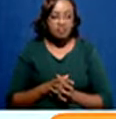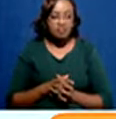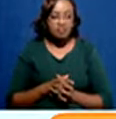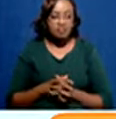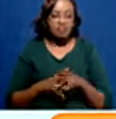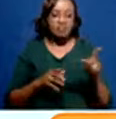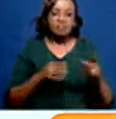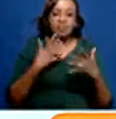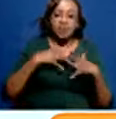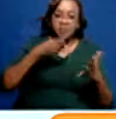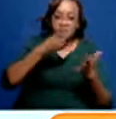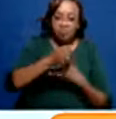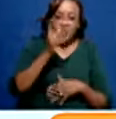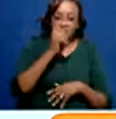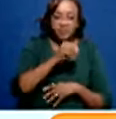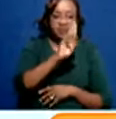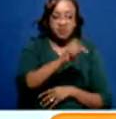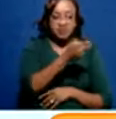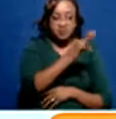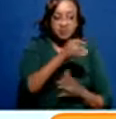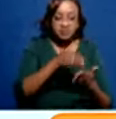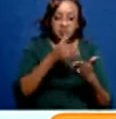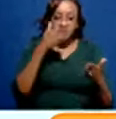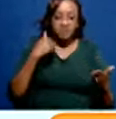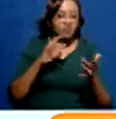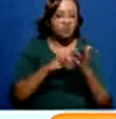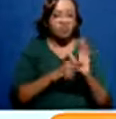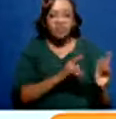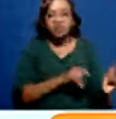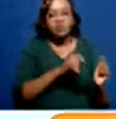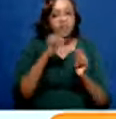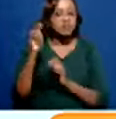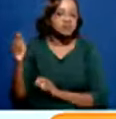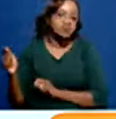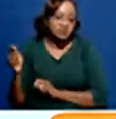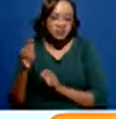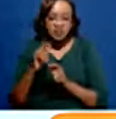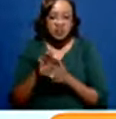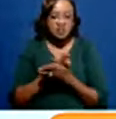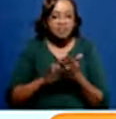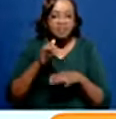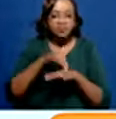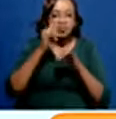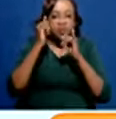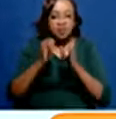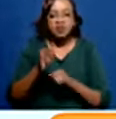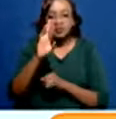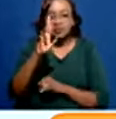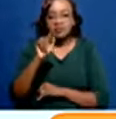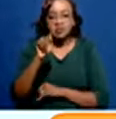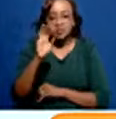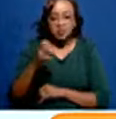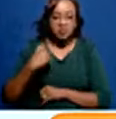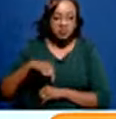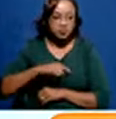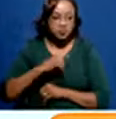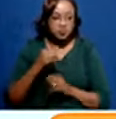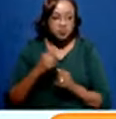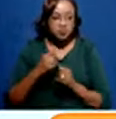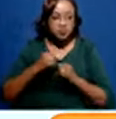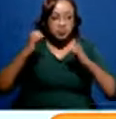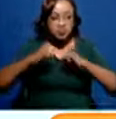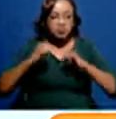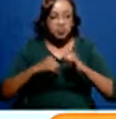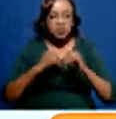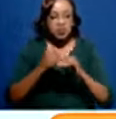have been made in advance are going to just be prorated based on whatever new rate we agree upon in terms of the